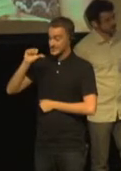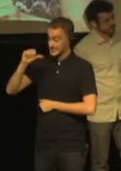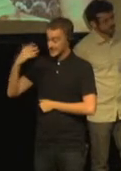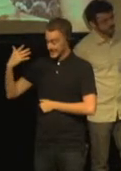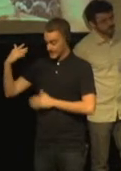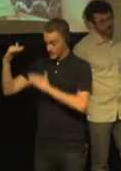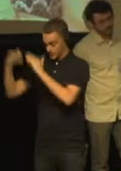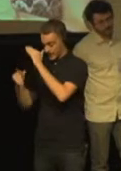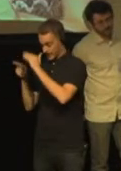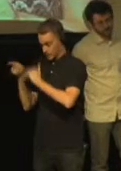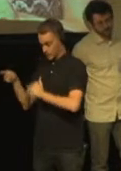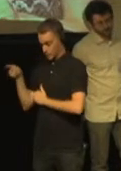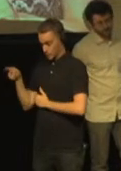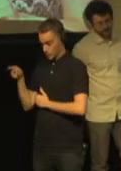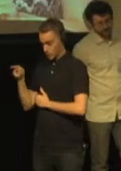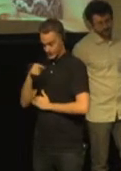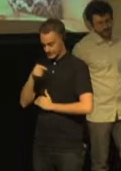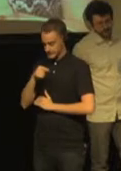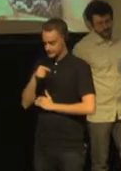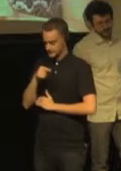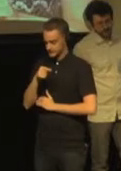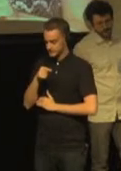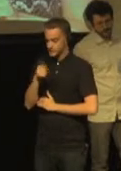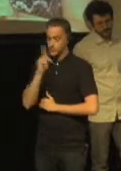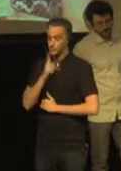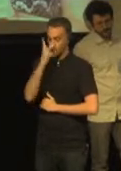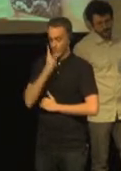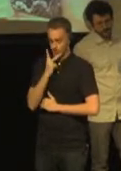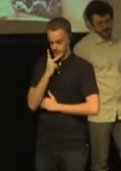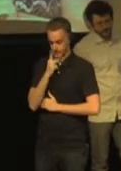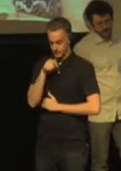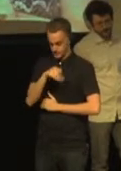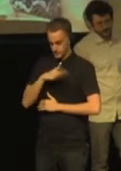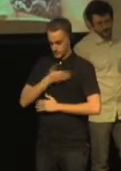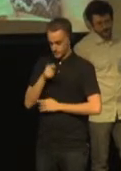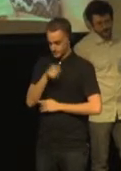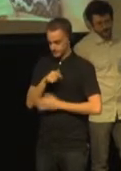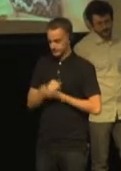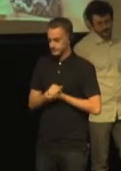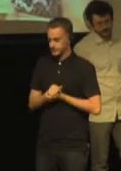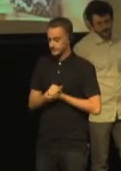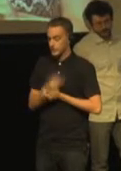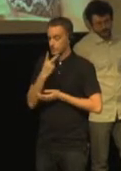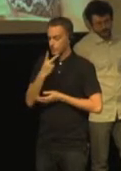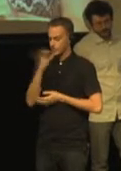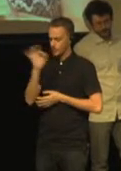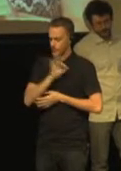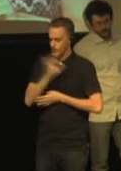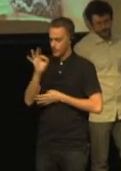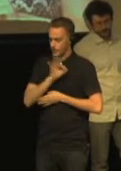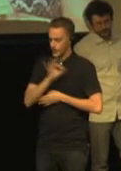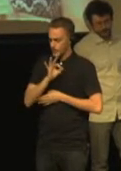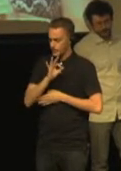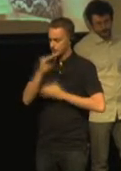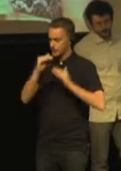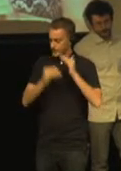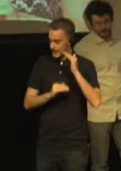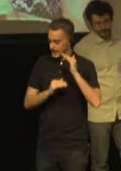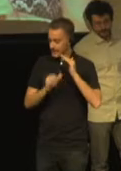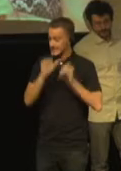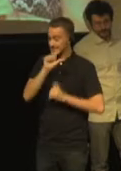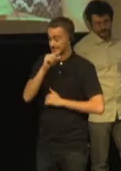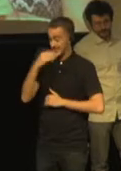to this research study, and an average of 2% of 66-year-olds and over may be deafblind, according to this